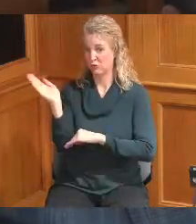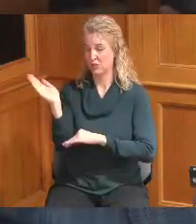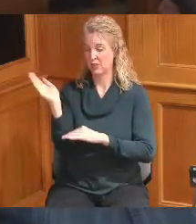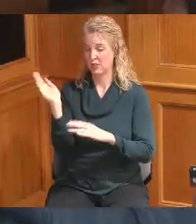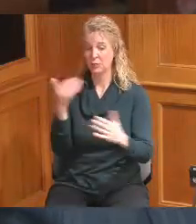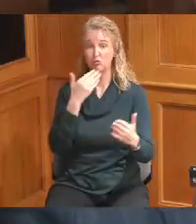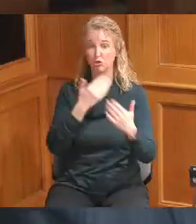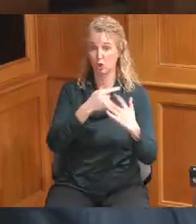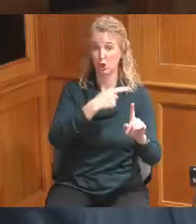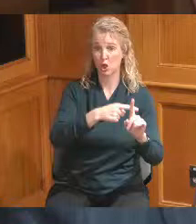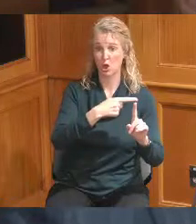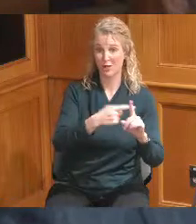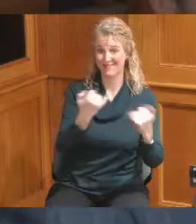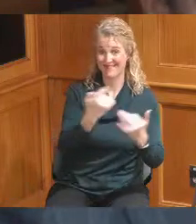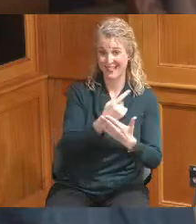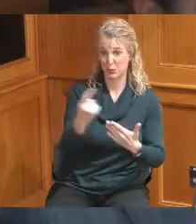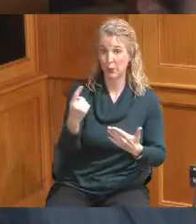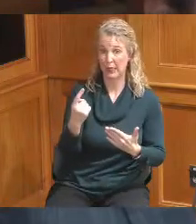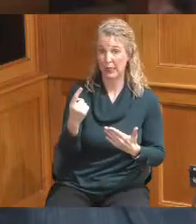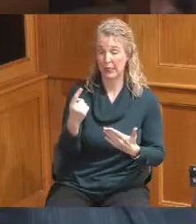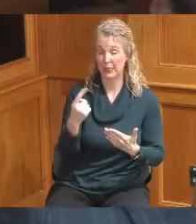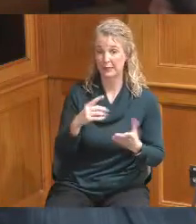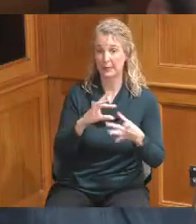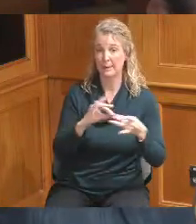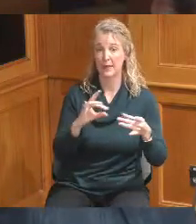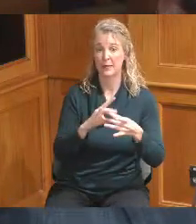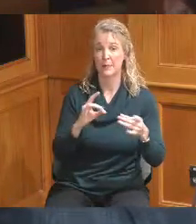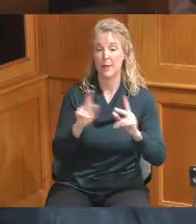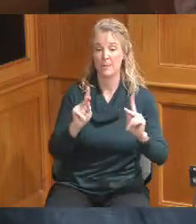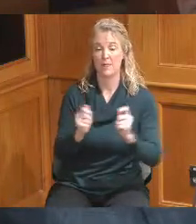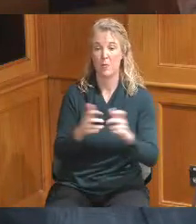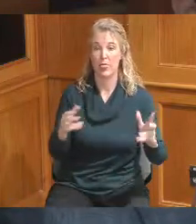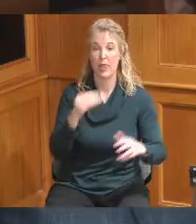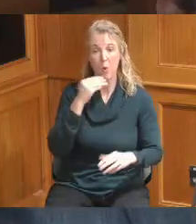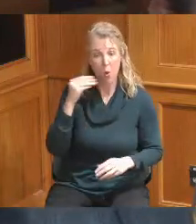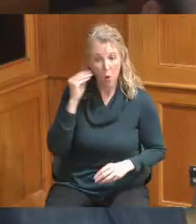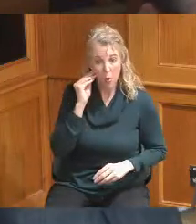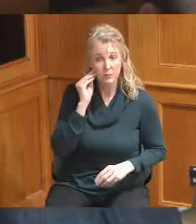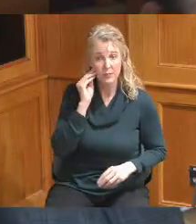a good presentation this week, talking about homelessness and